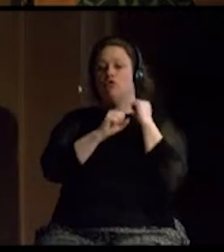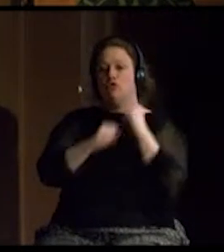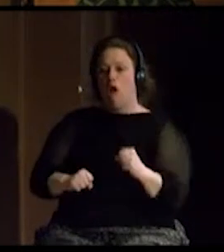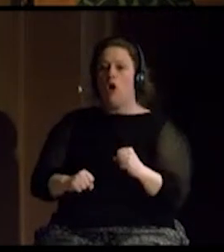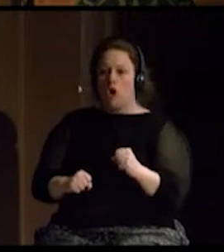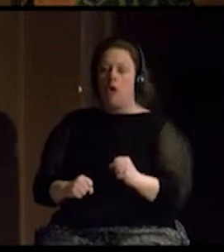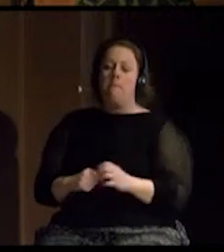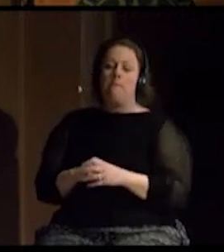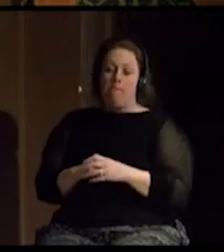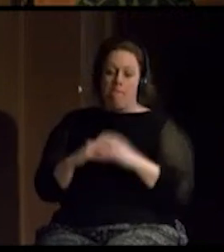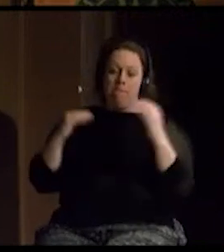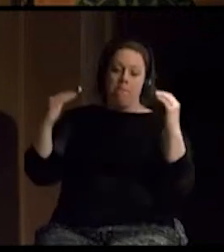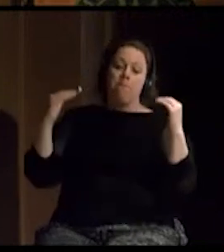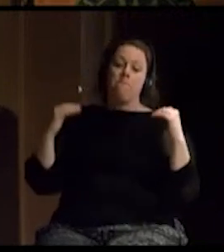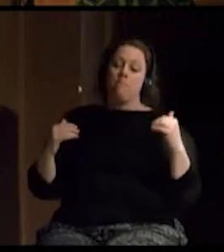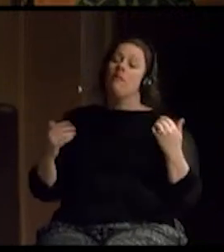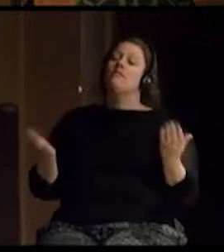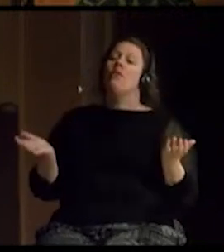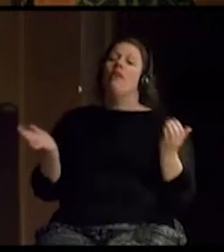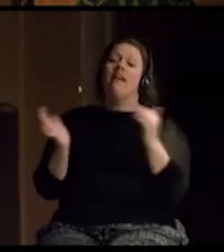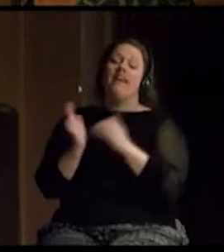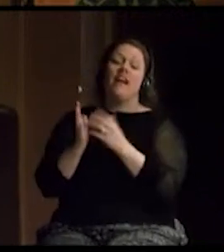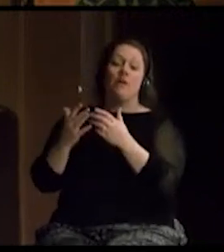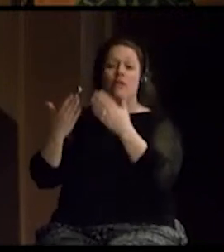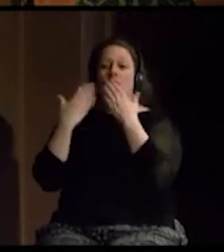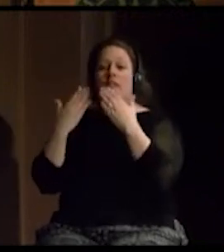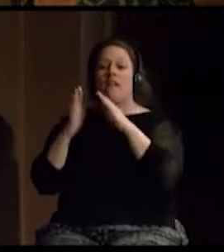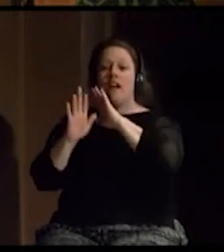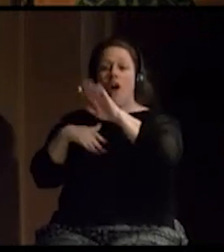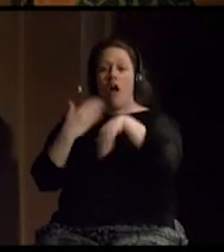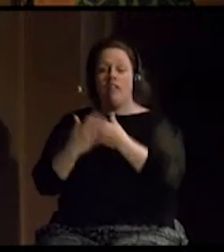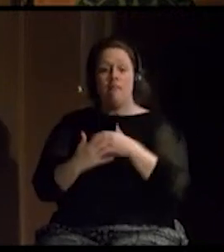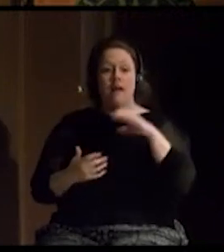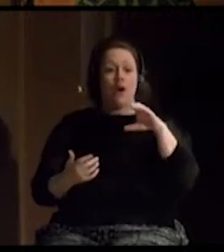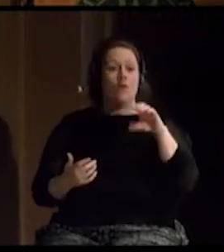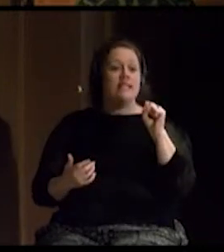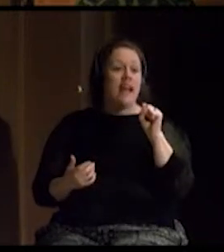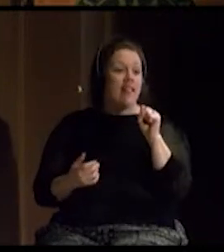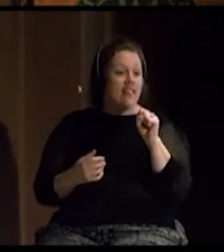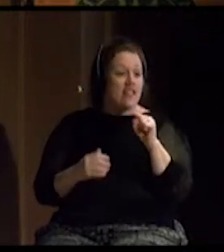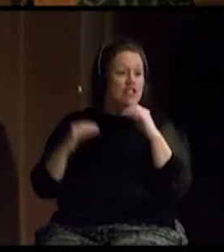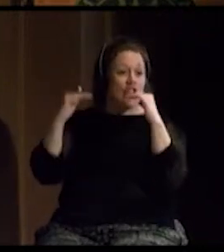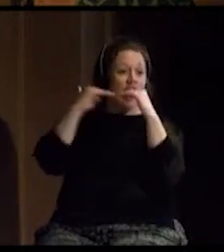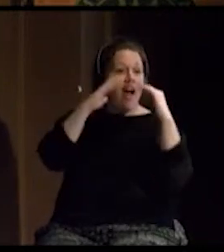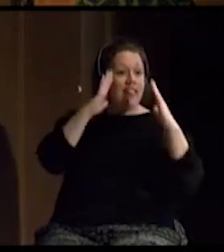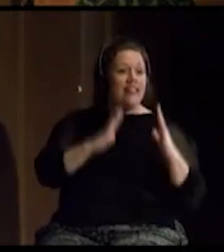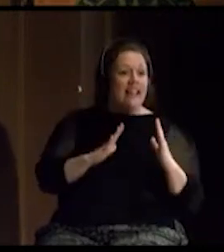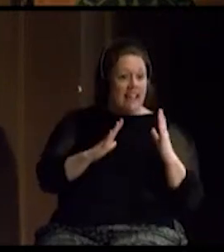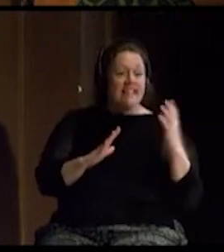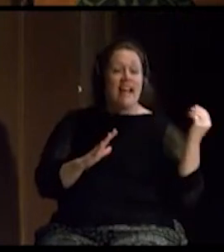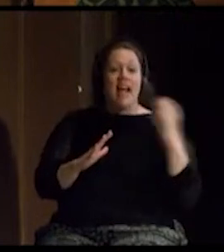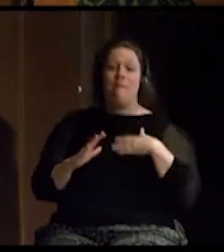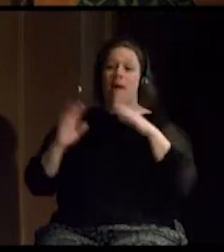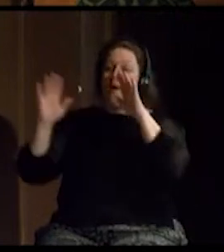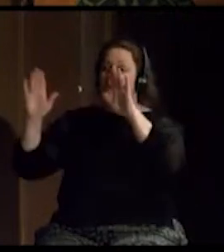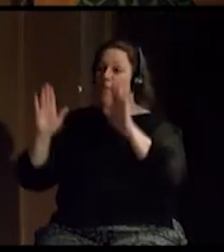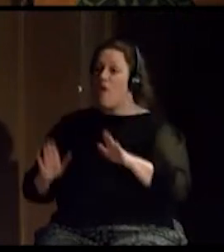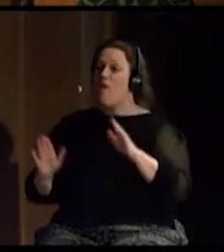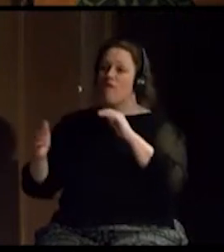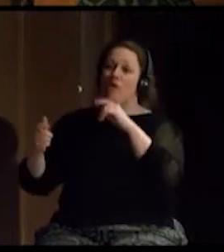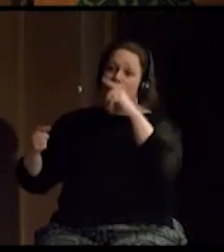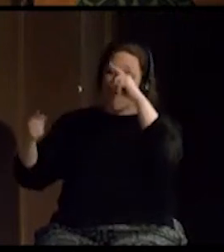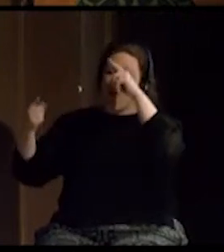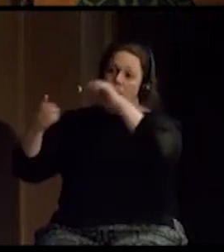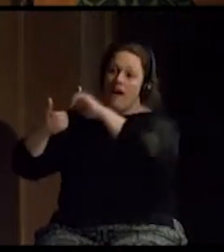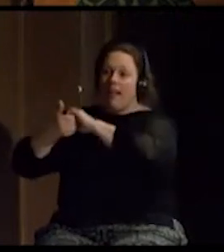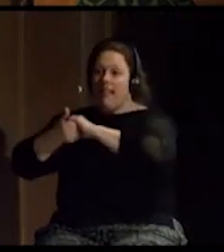So I would like to again thank all of my Coast Salish colleagues as well as all of my wonderful collaborators